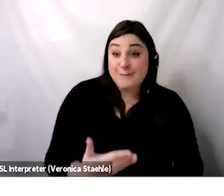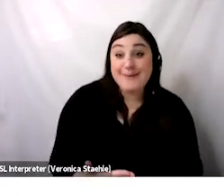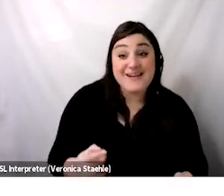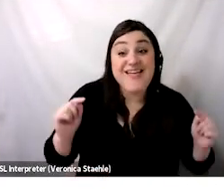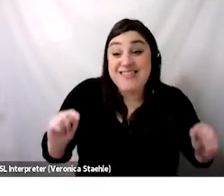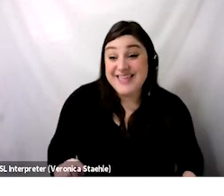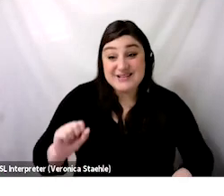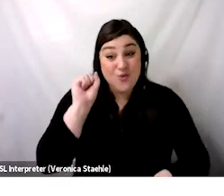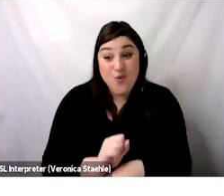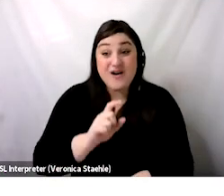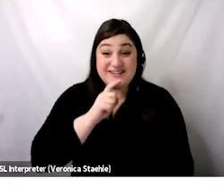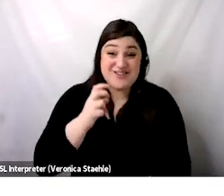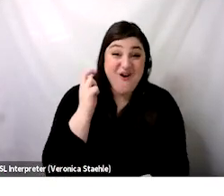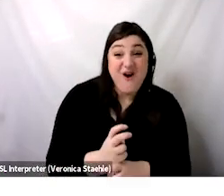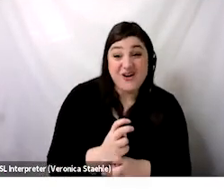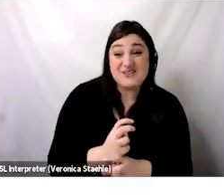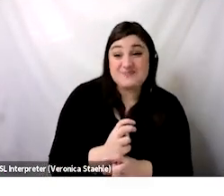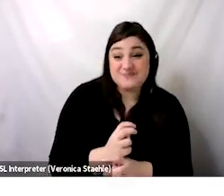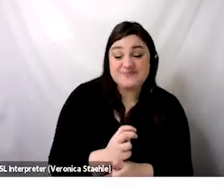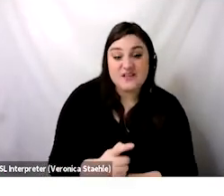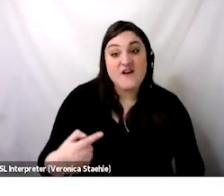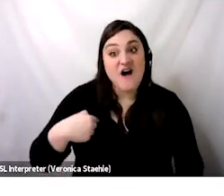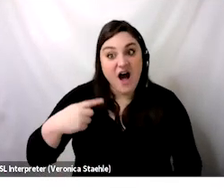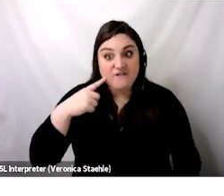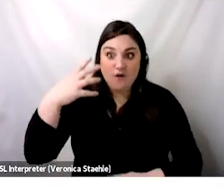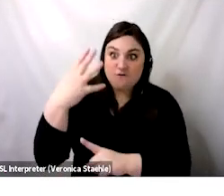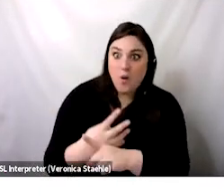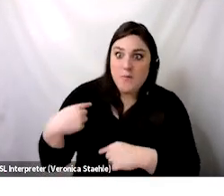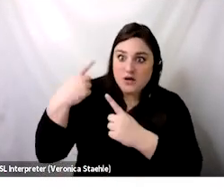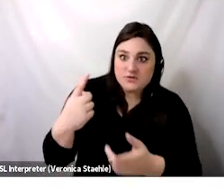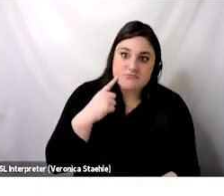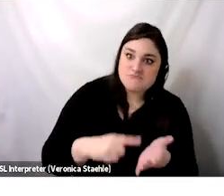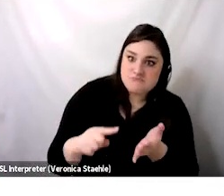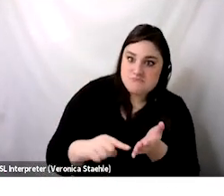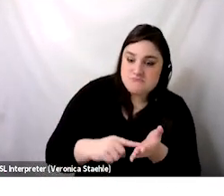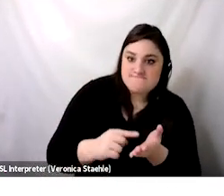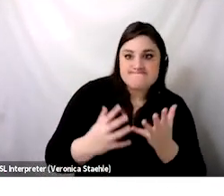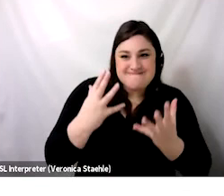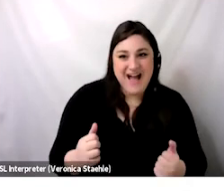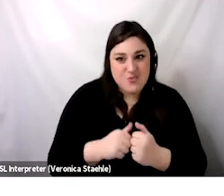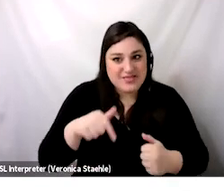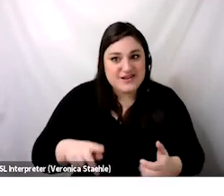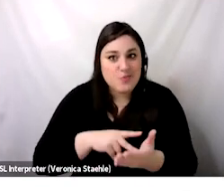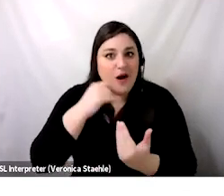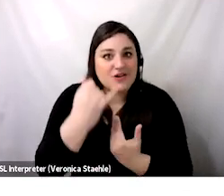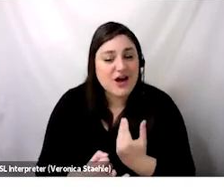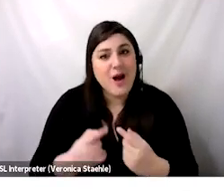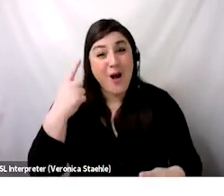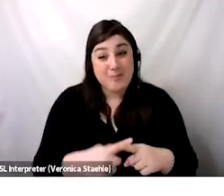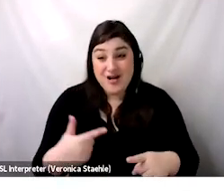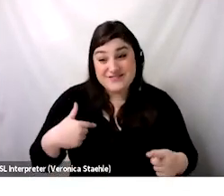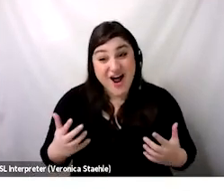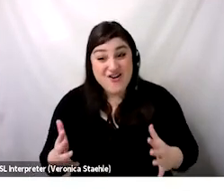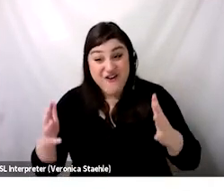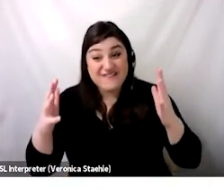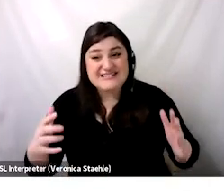I've been like 4 months doing a lot of research behind this project, and was nervous because I never spoke to fashion